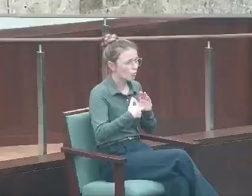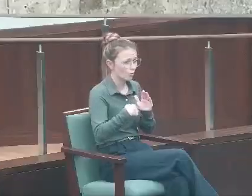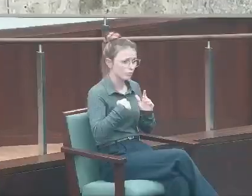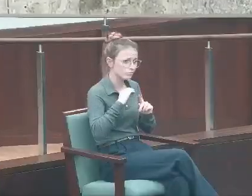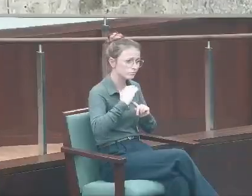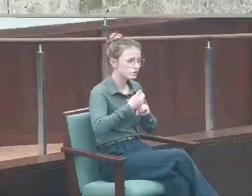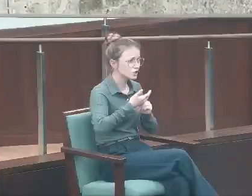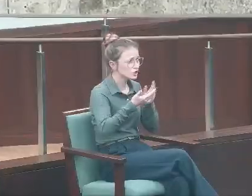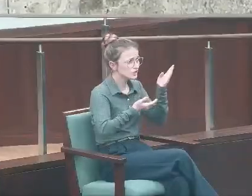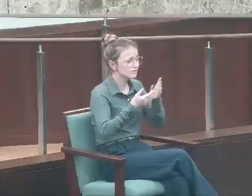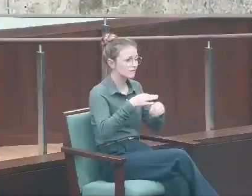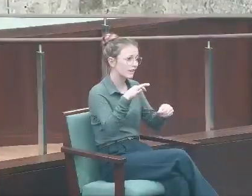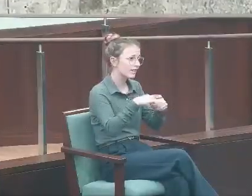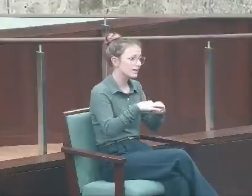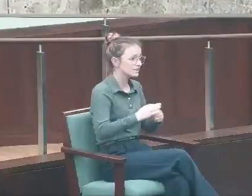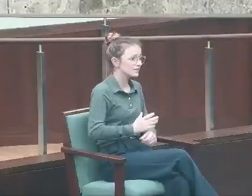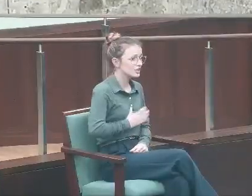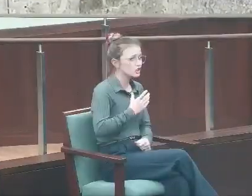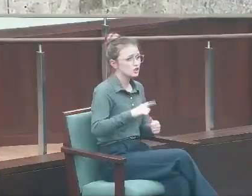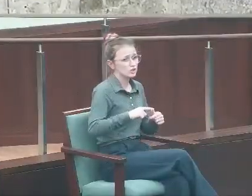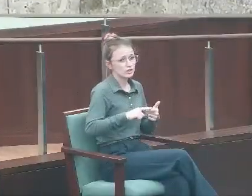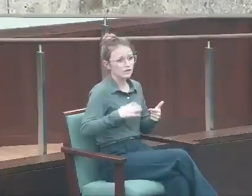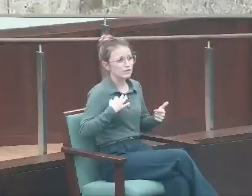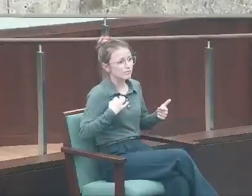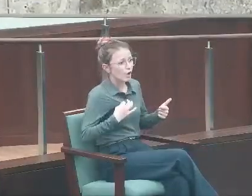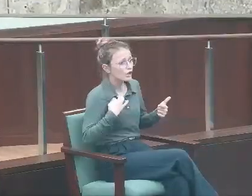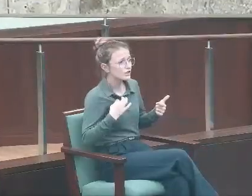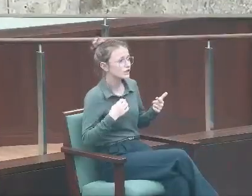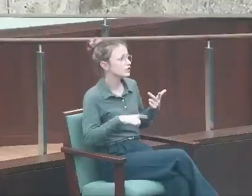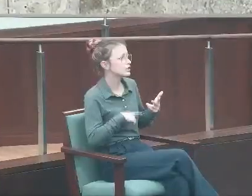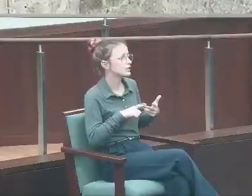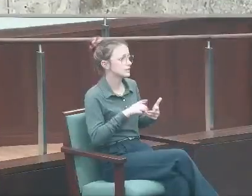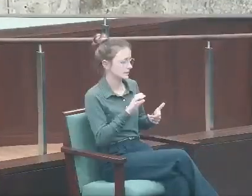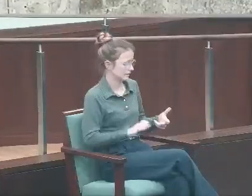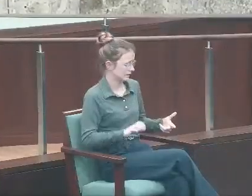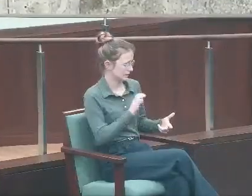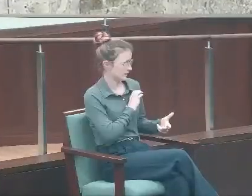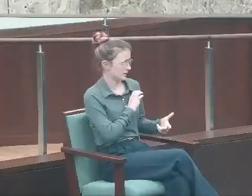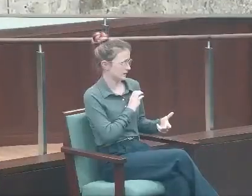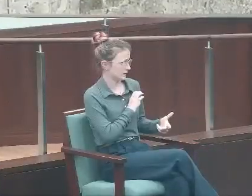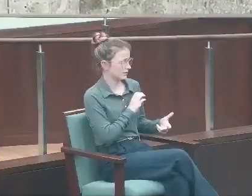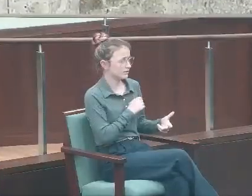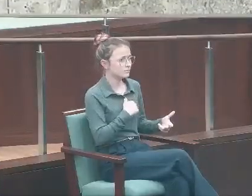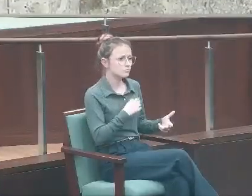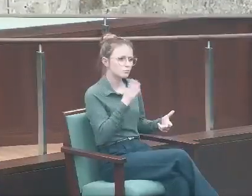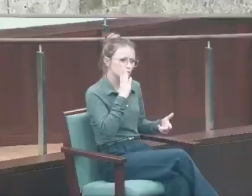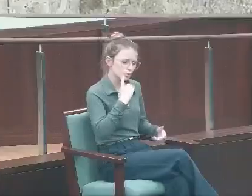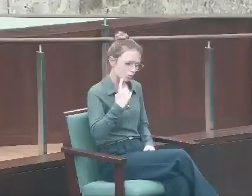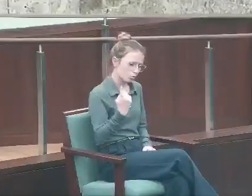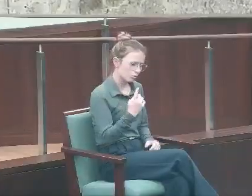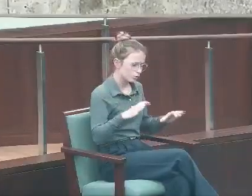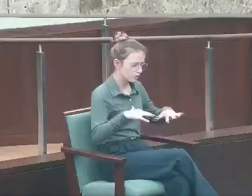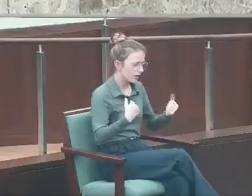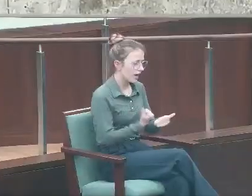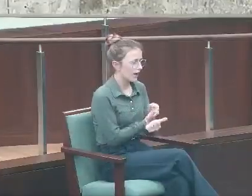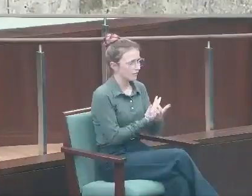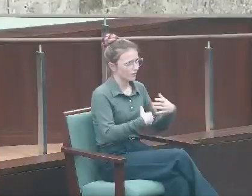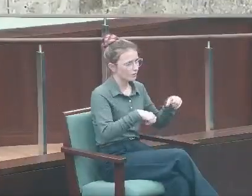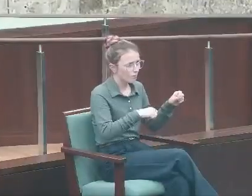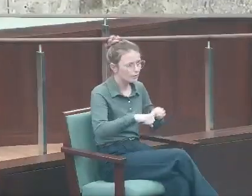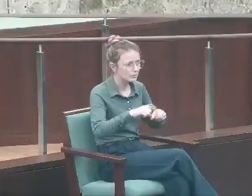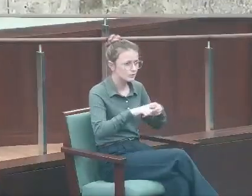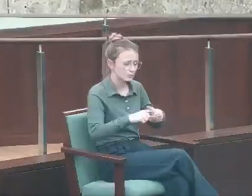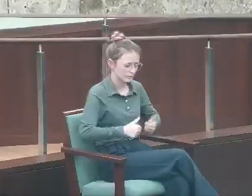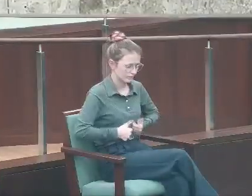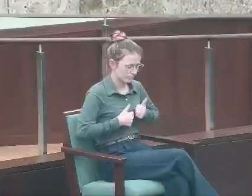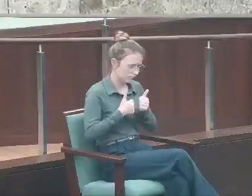elected official to volunteer to citizen, I will always do all that I can to live